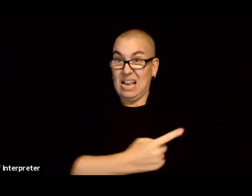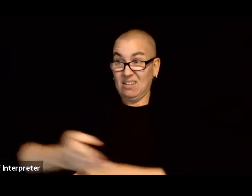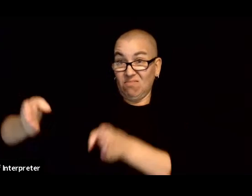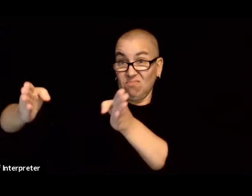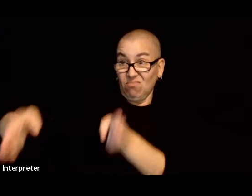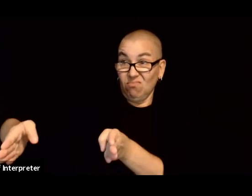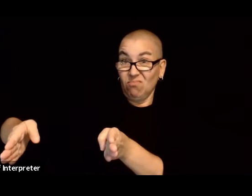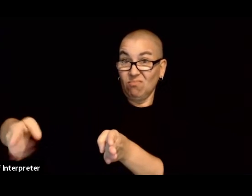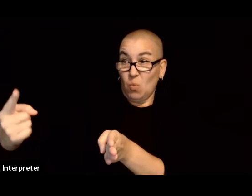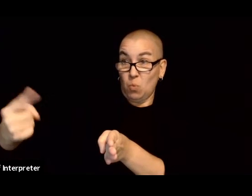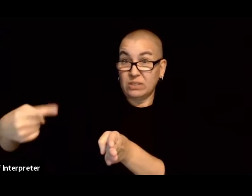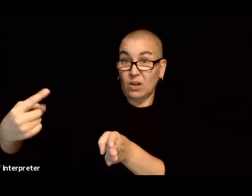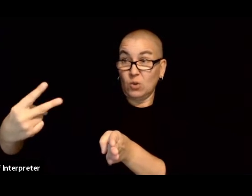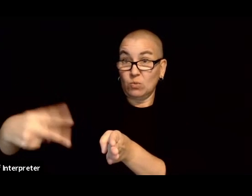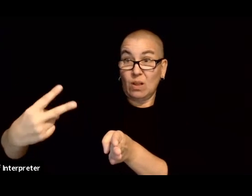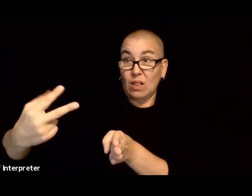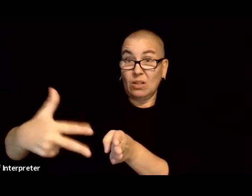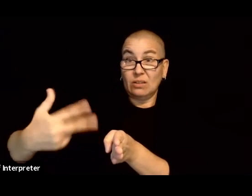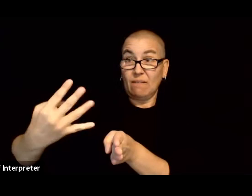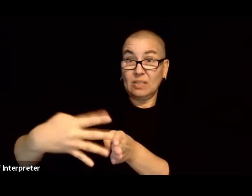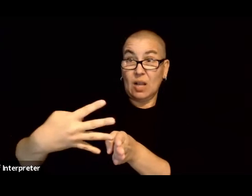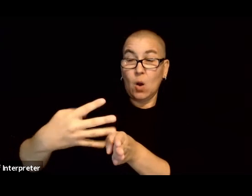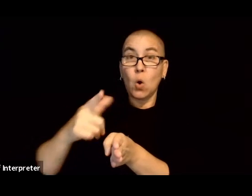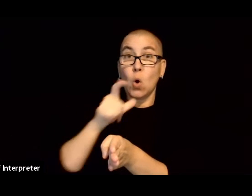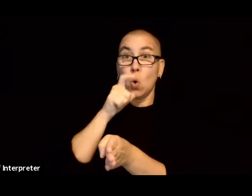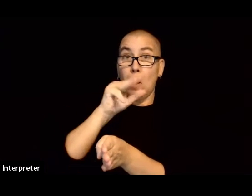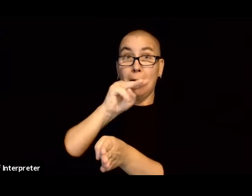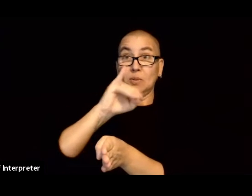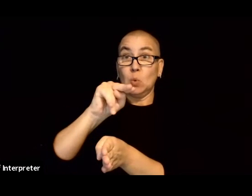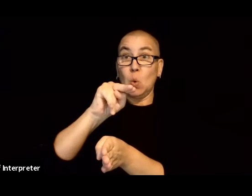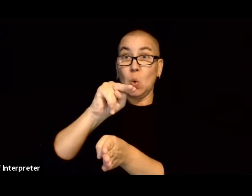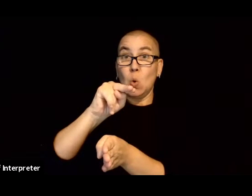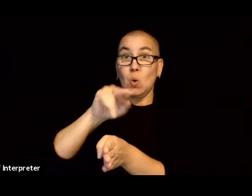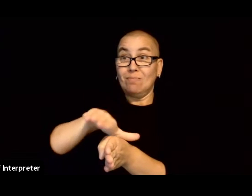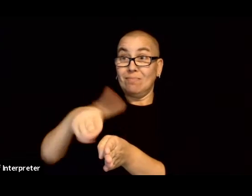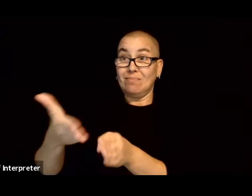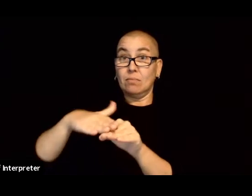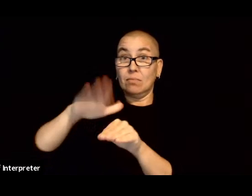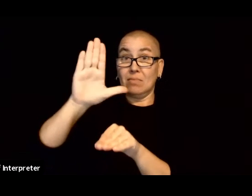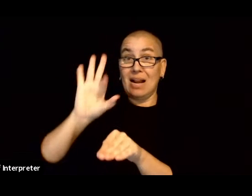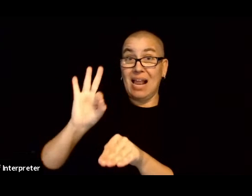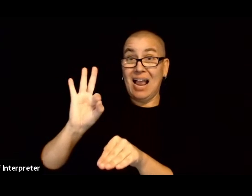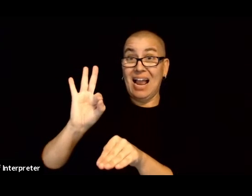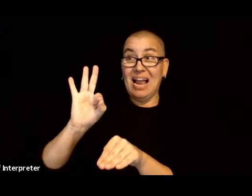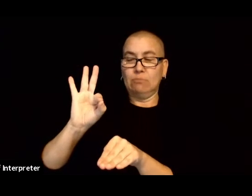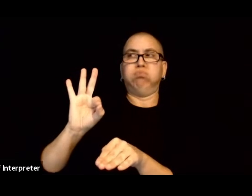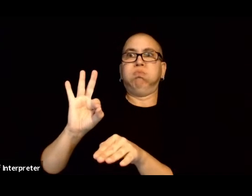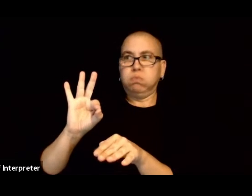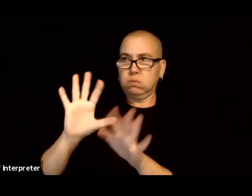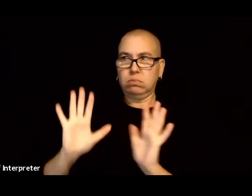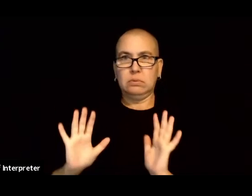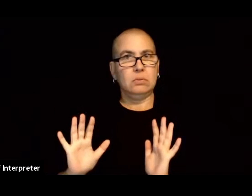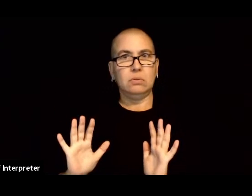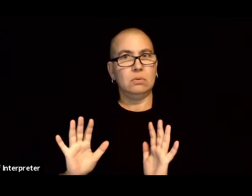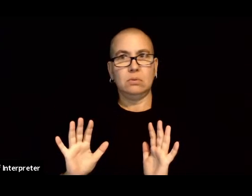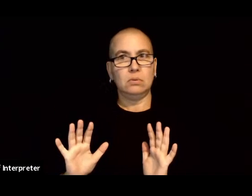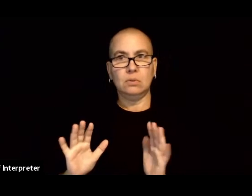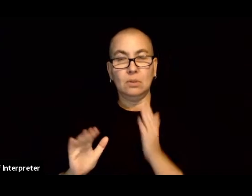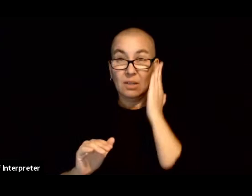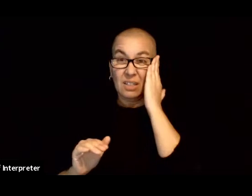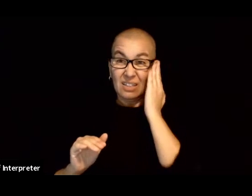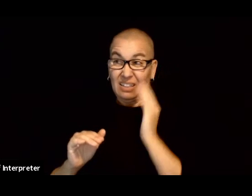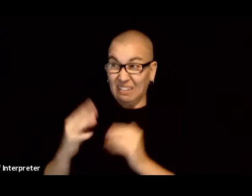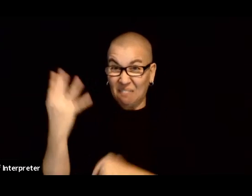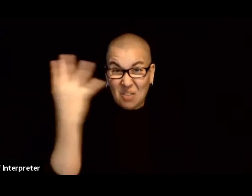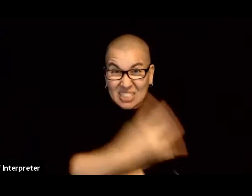while. So all of these indicators are going in the wrong direction, which to us does not indicate that it's time to